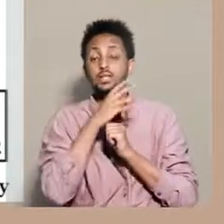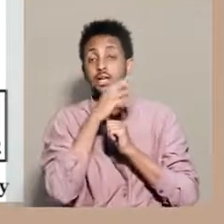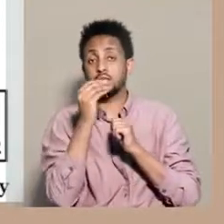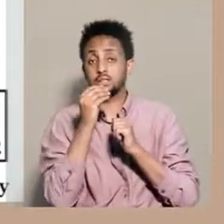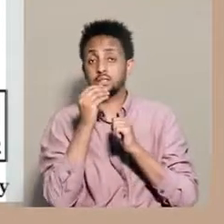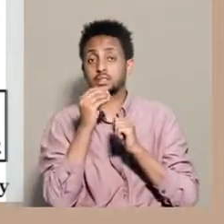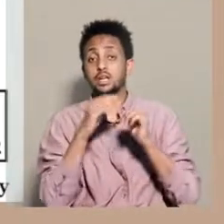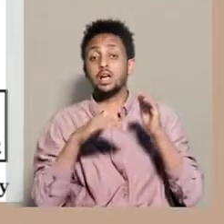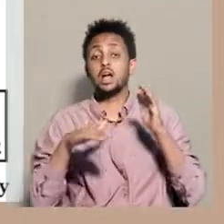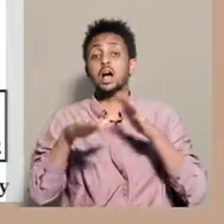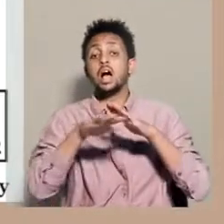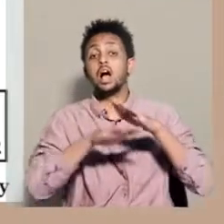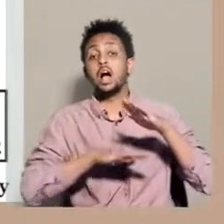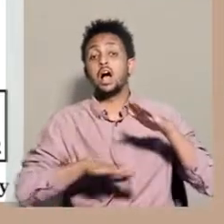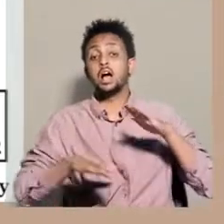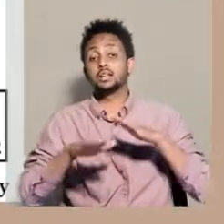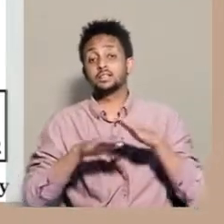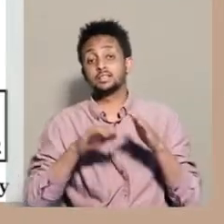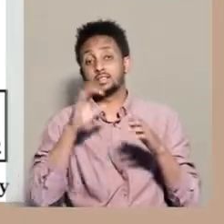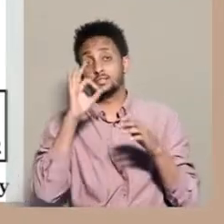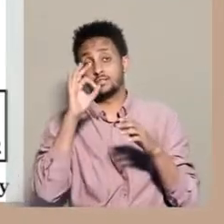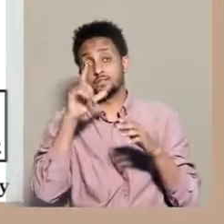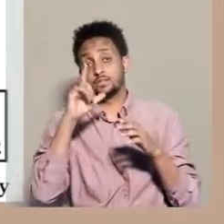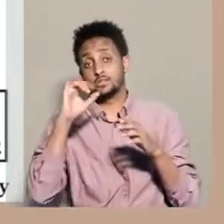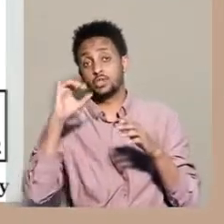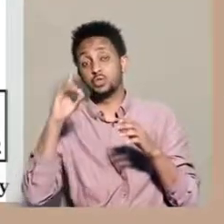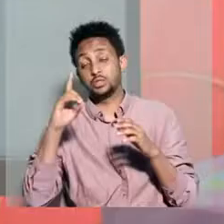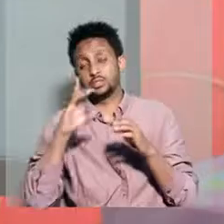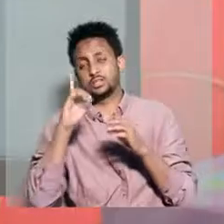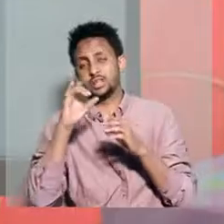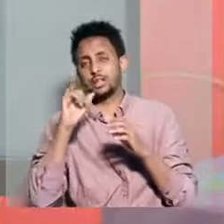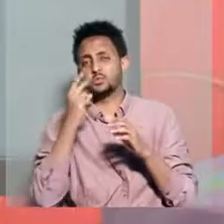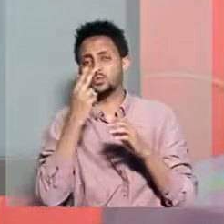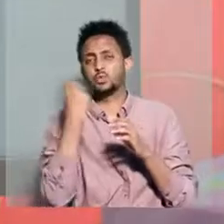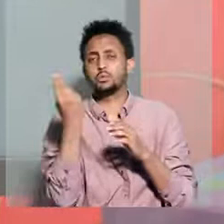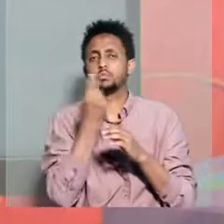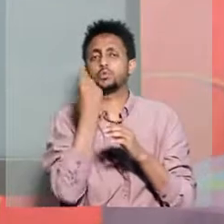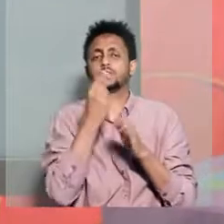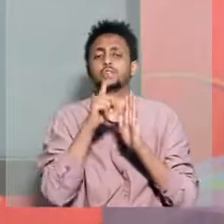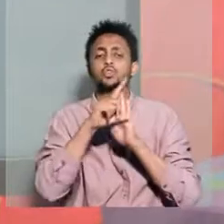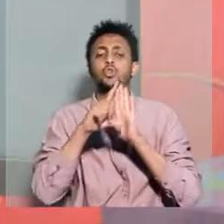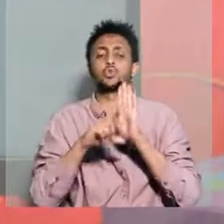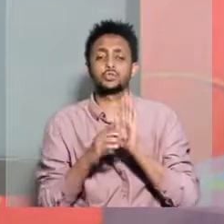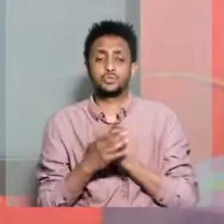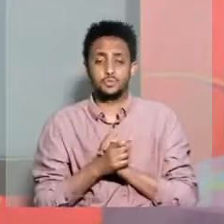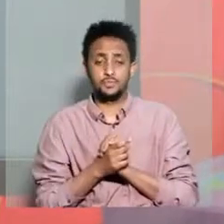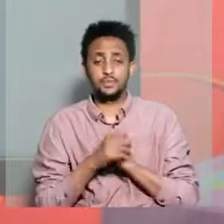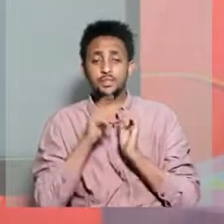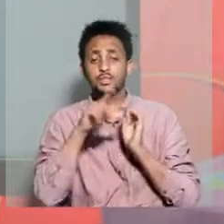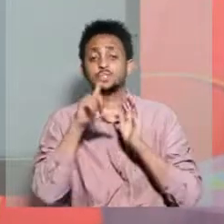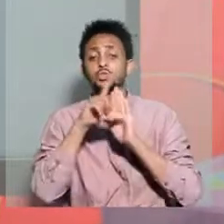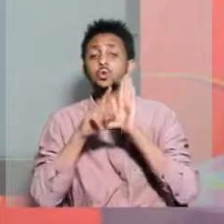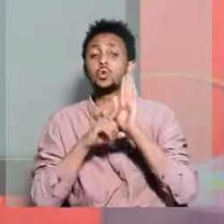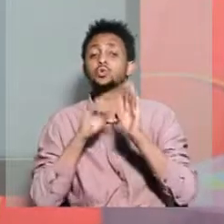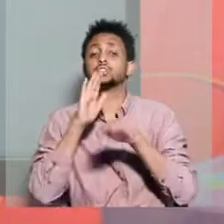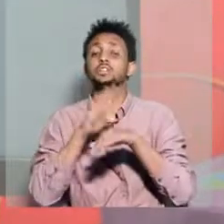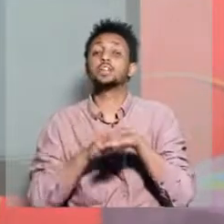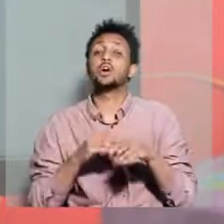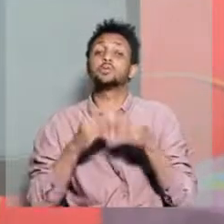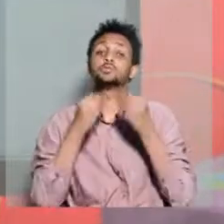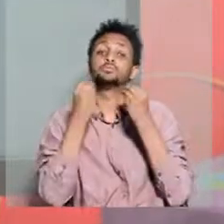And under fluid dynamics, we have two important laws, and these laws are known to